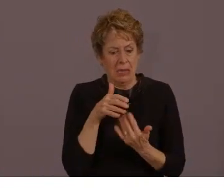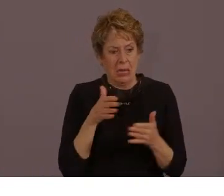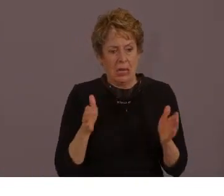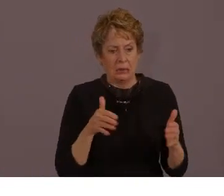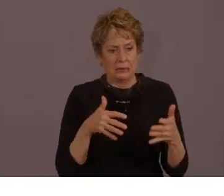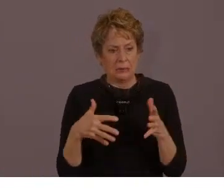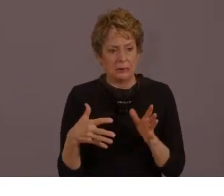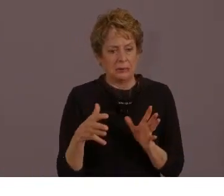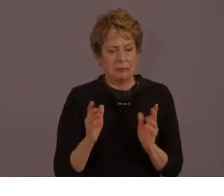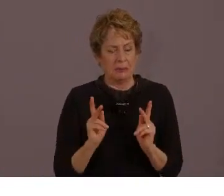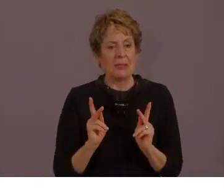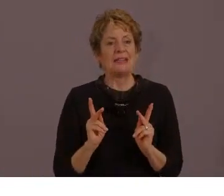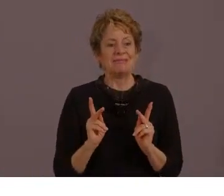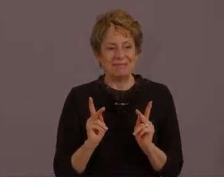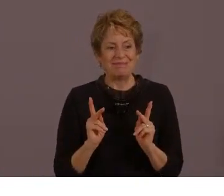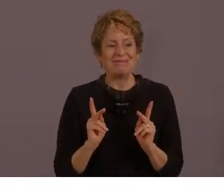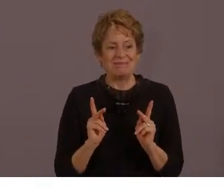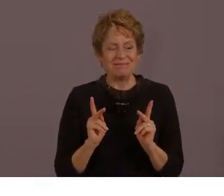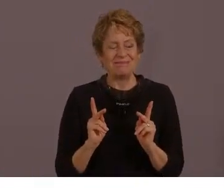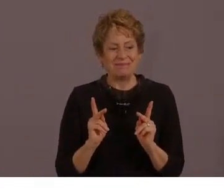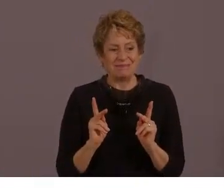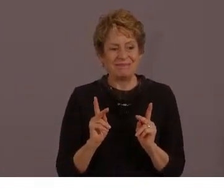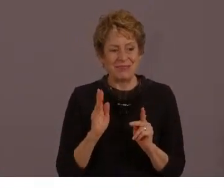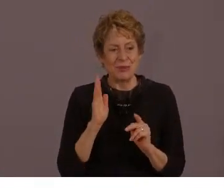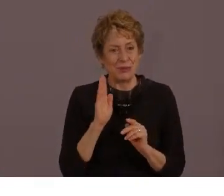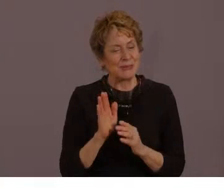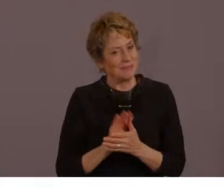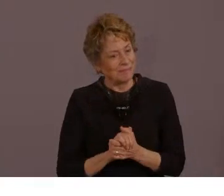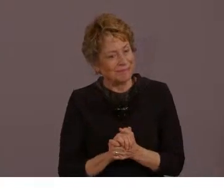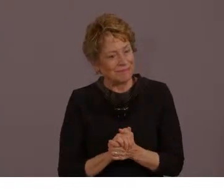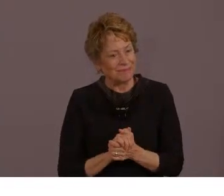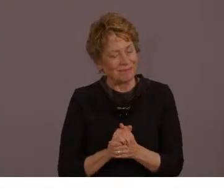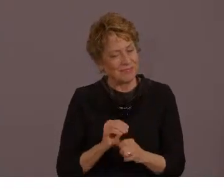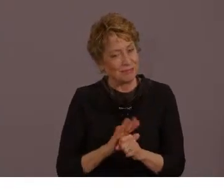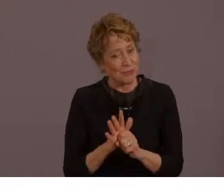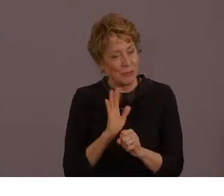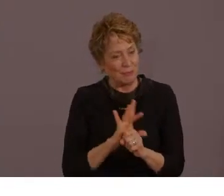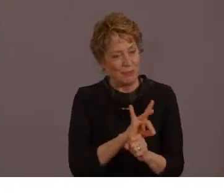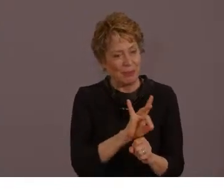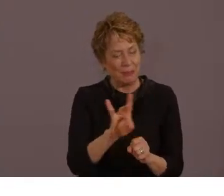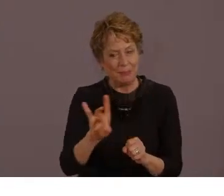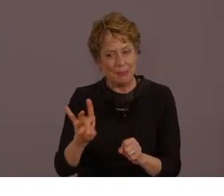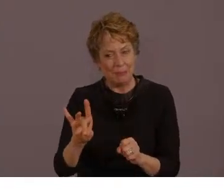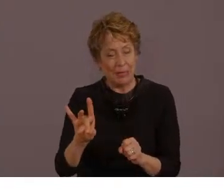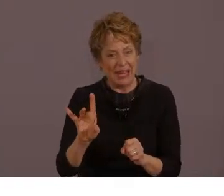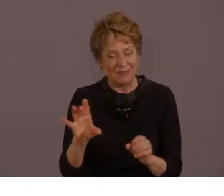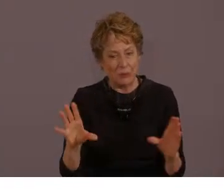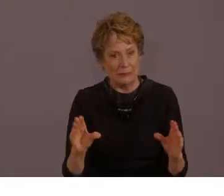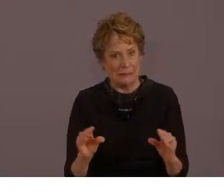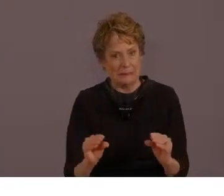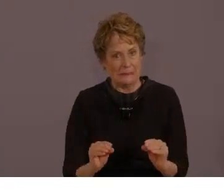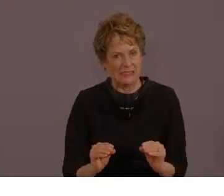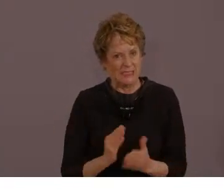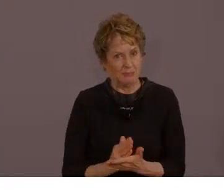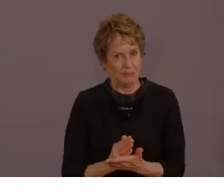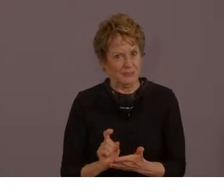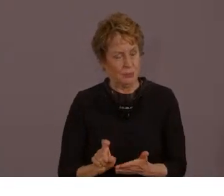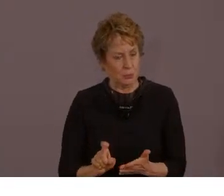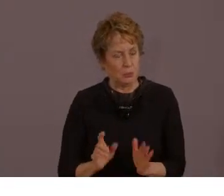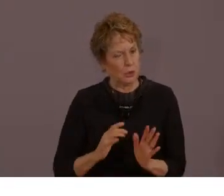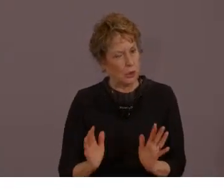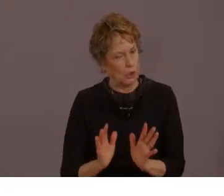spread, but we also know that it was not being mandated at the local level, and so continue to encourage everyone to wear their masks.